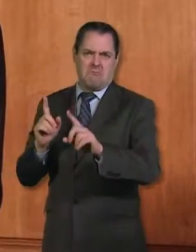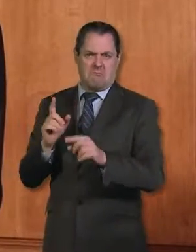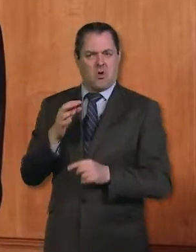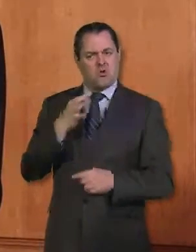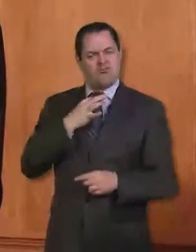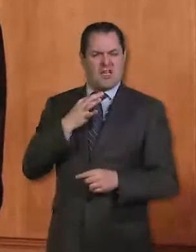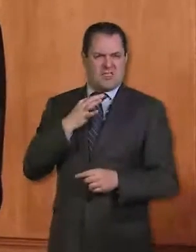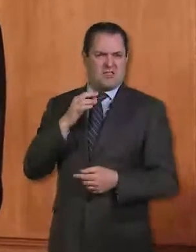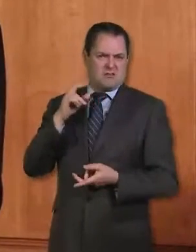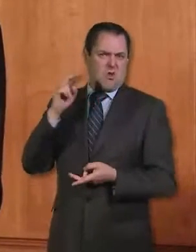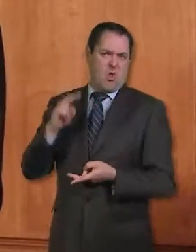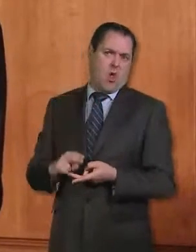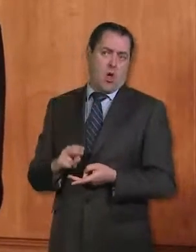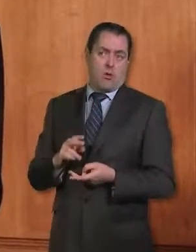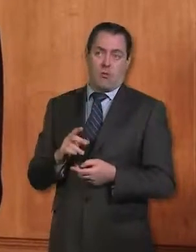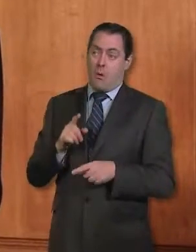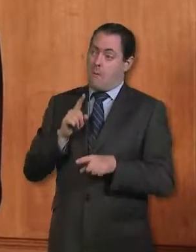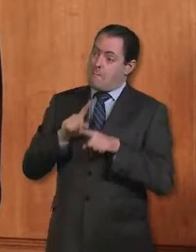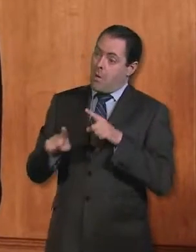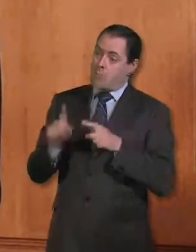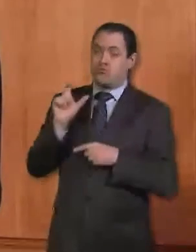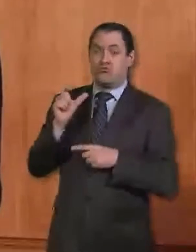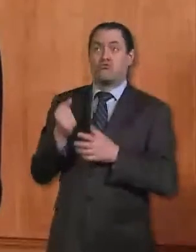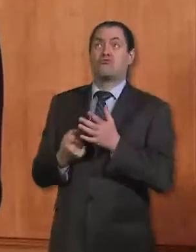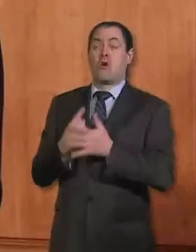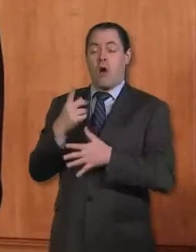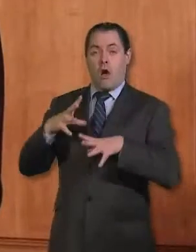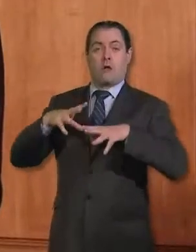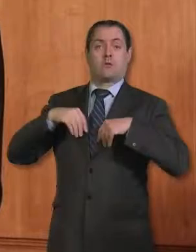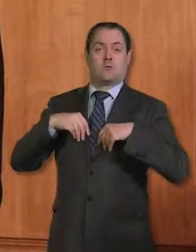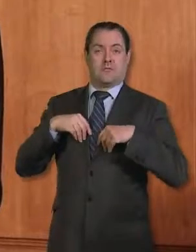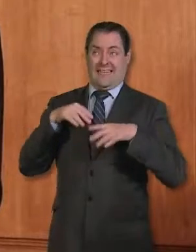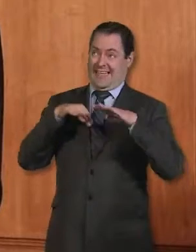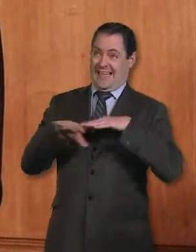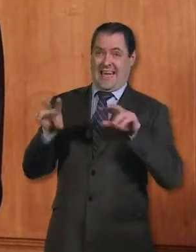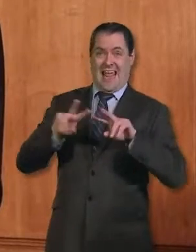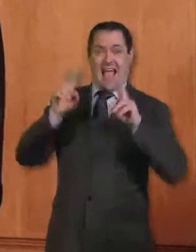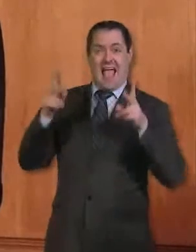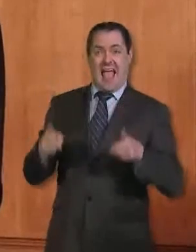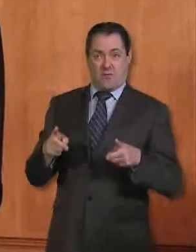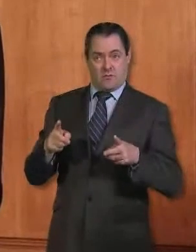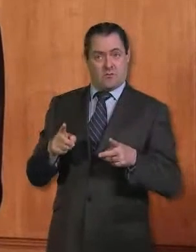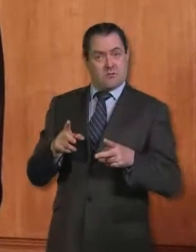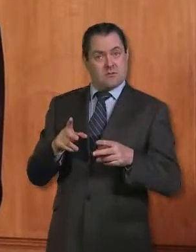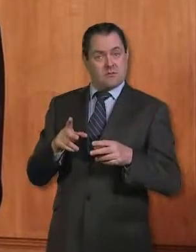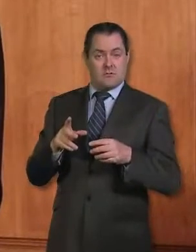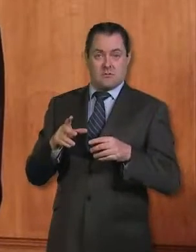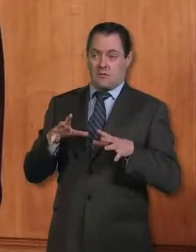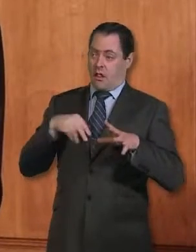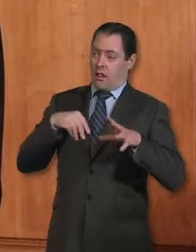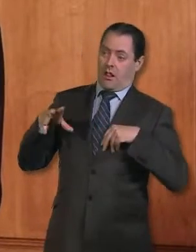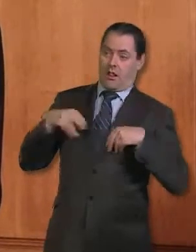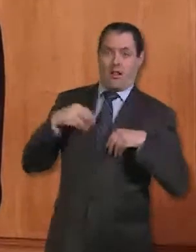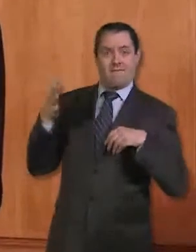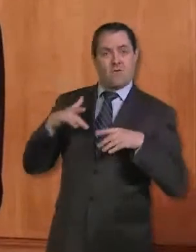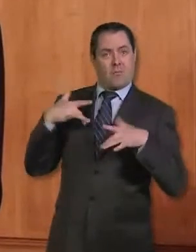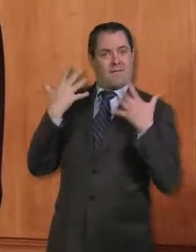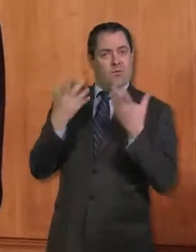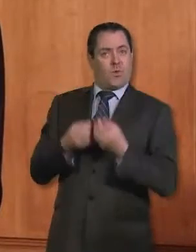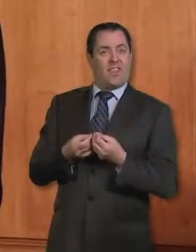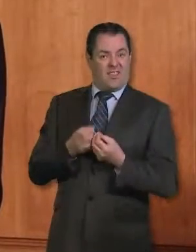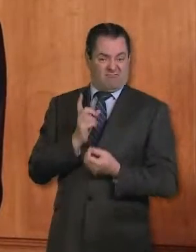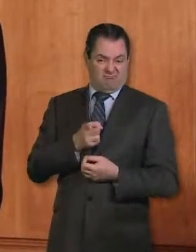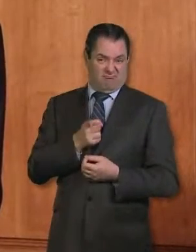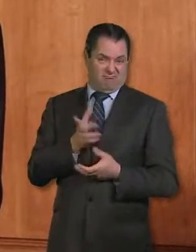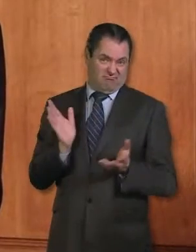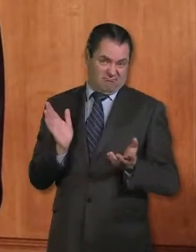So the people you're most likely to infect are the people in your own household. And so that's why the advice has to be